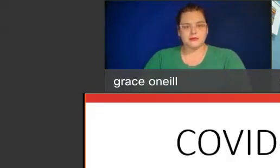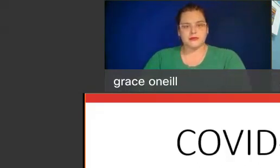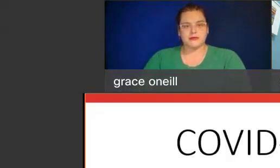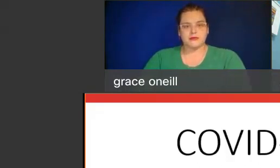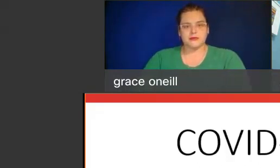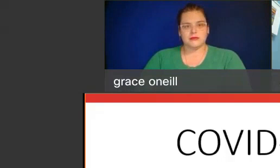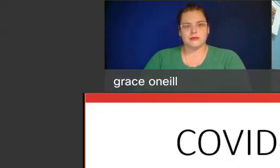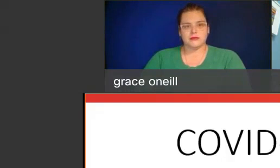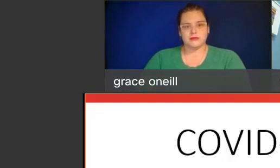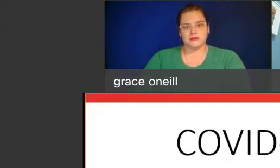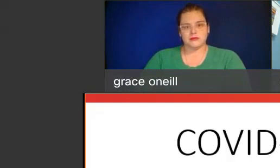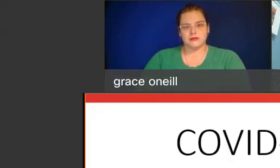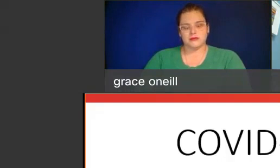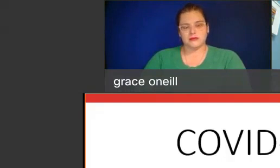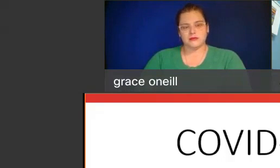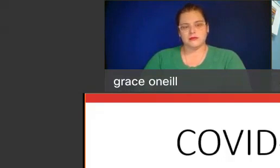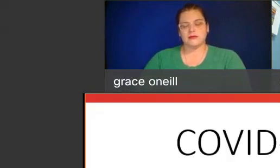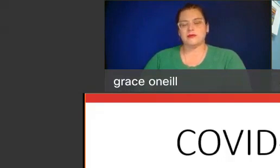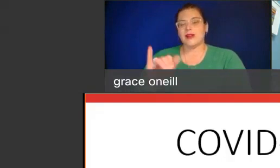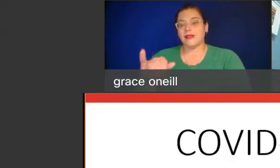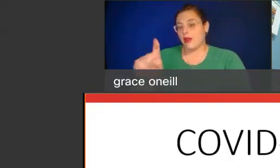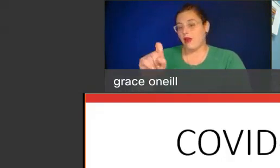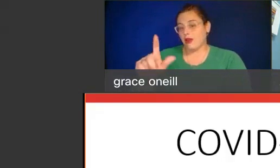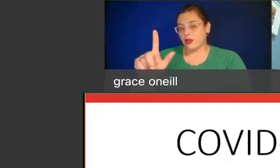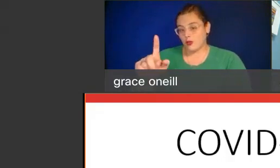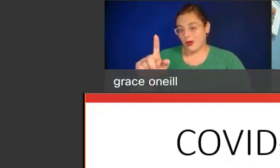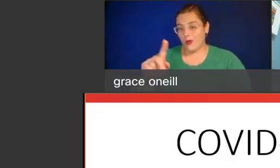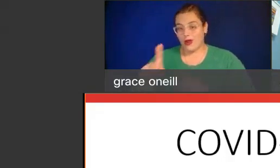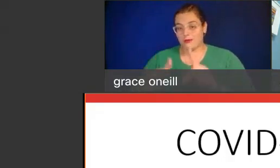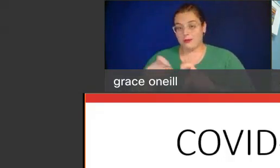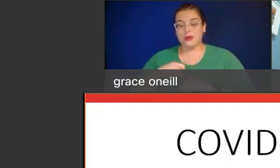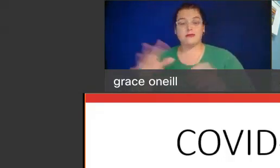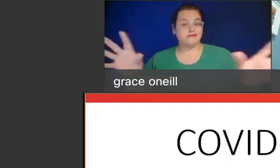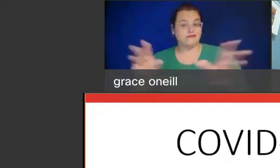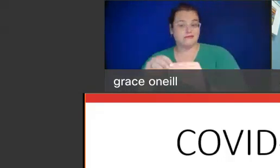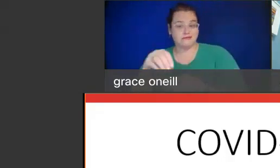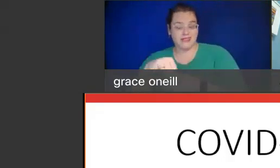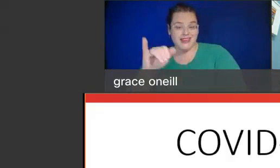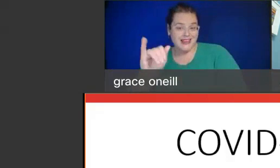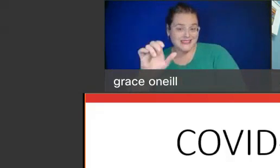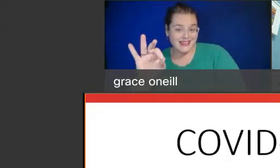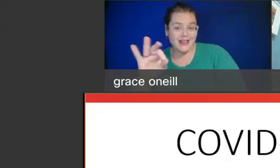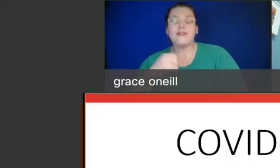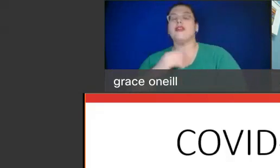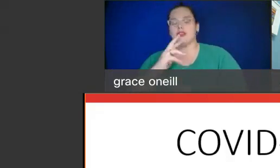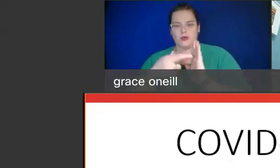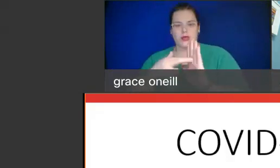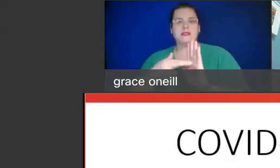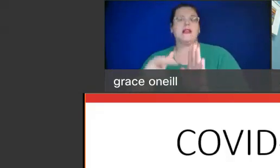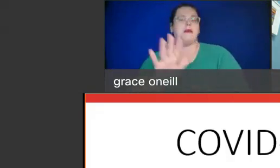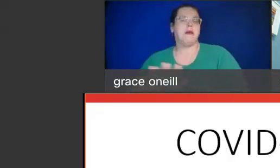So the 121 people in intermediate care facilities represent about 40% of people